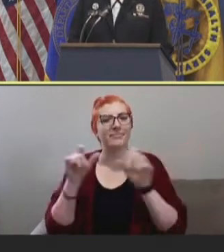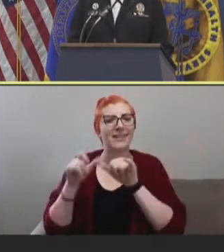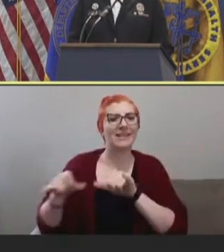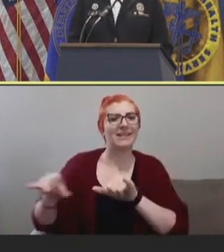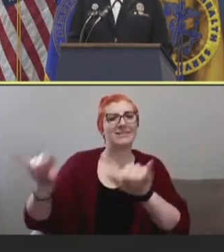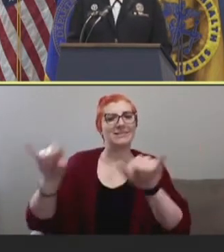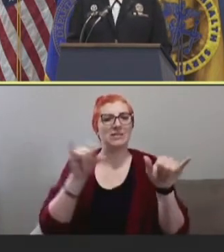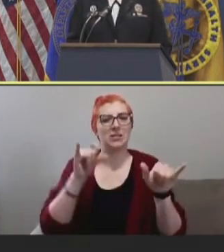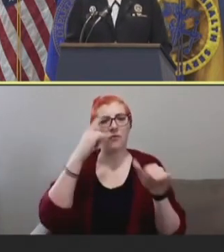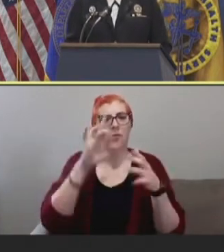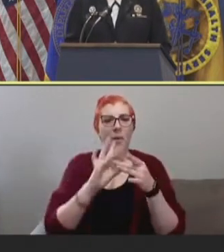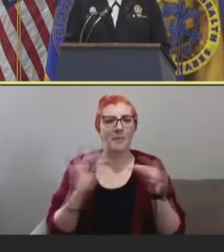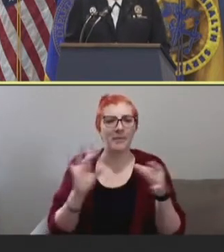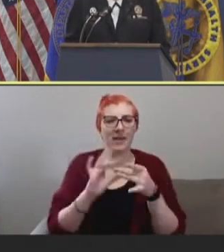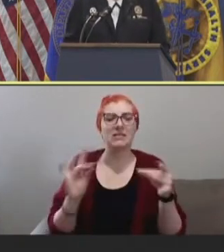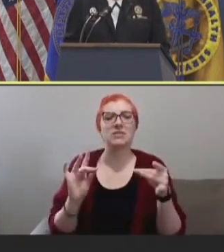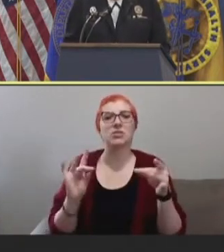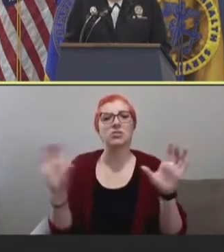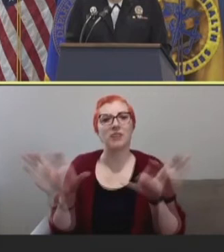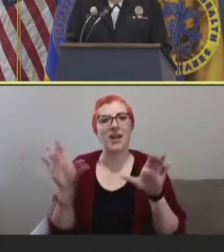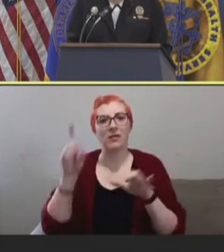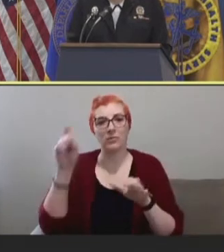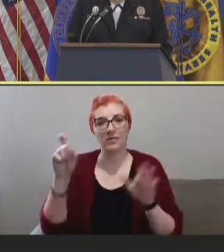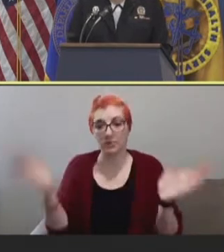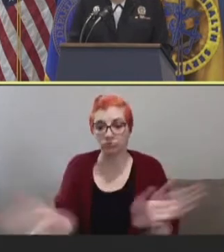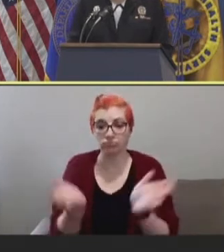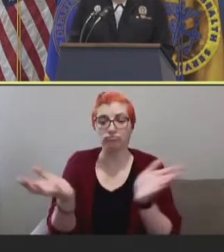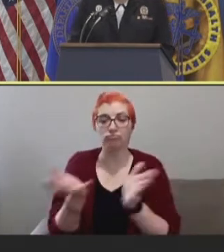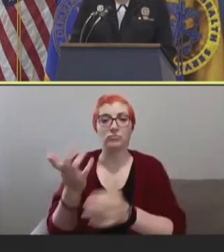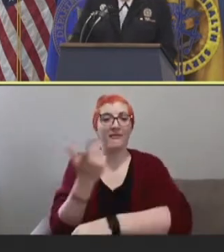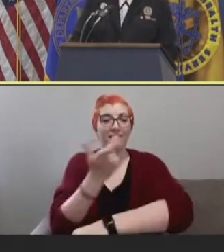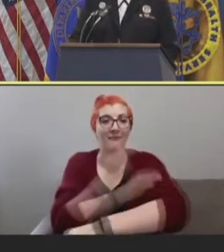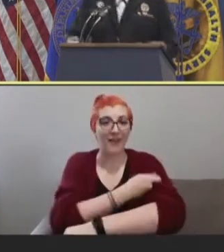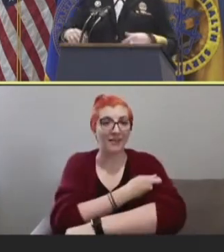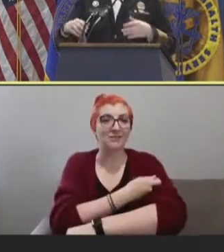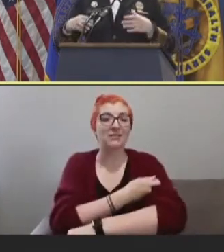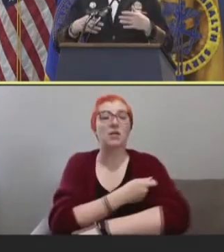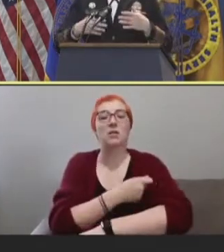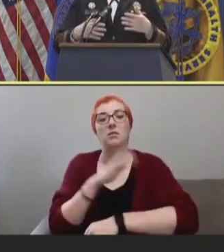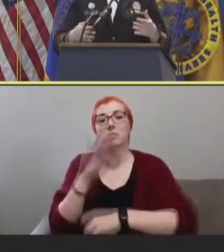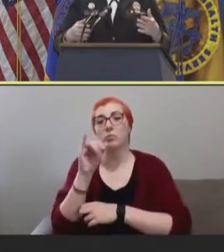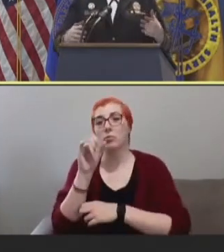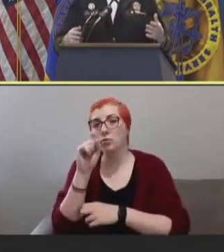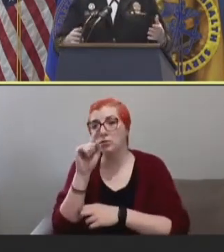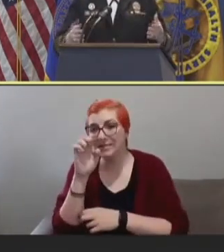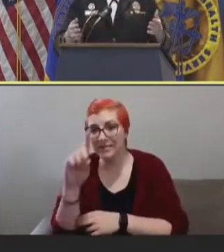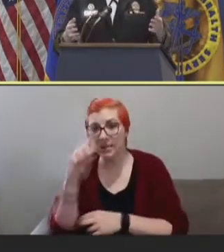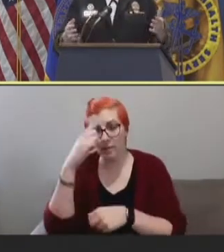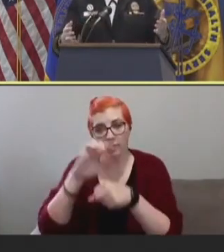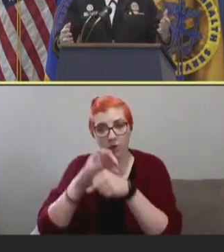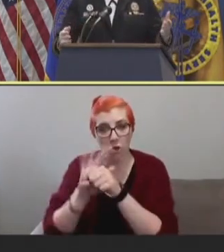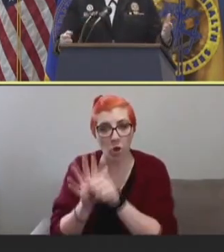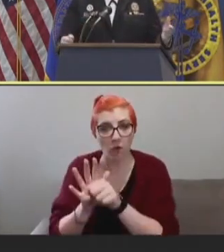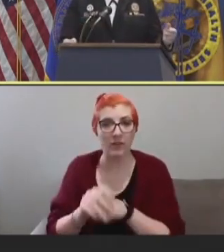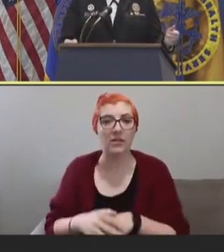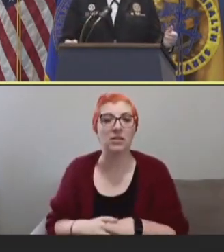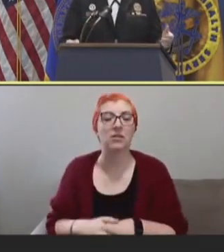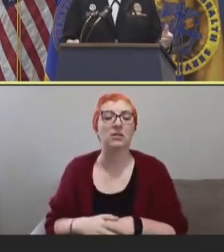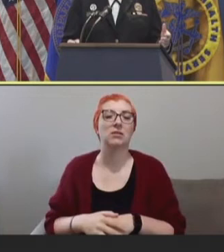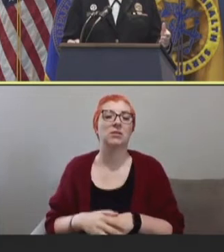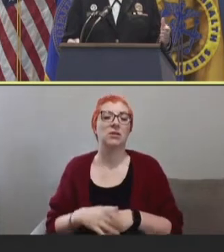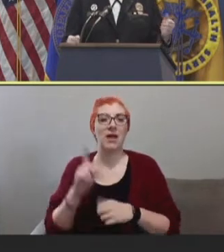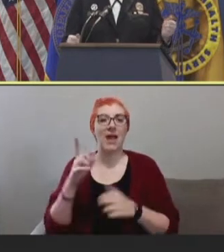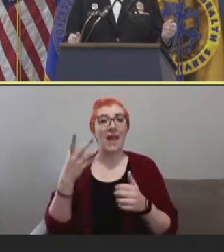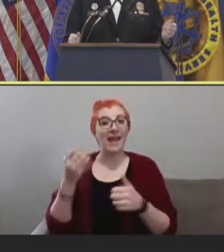get Americans vaccinated and boosted to COVID-19 and to make sure that we catch up on immunizations that